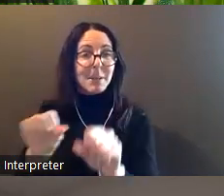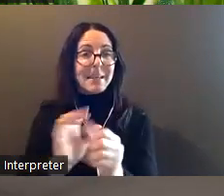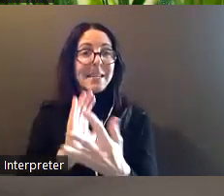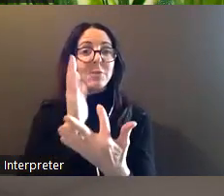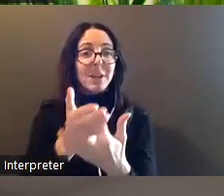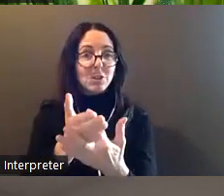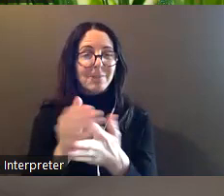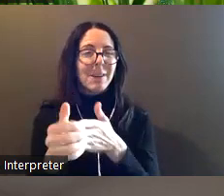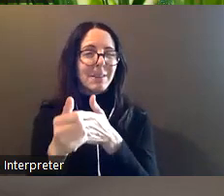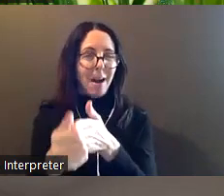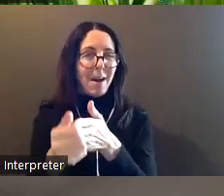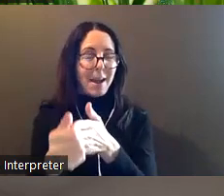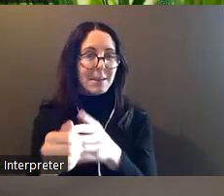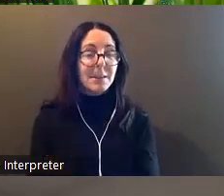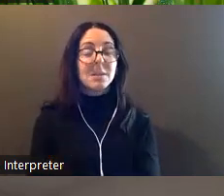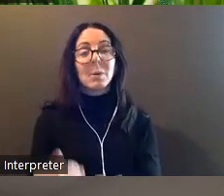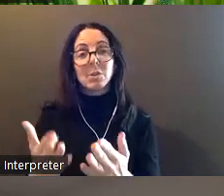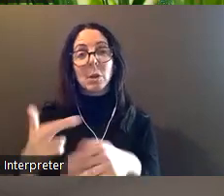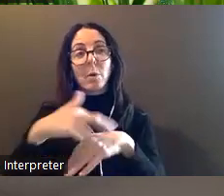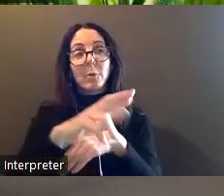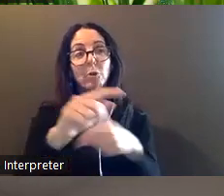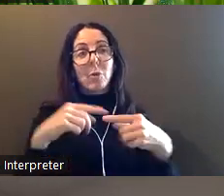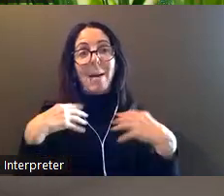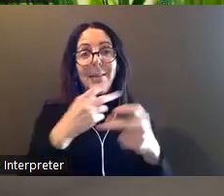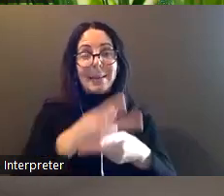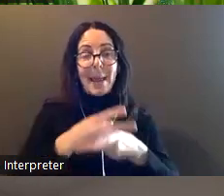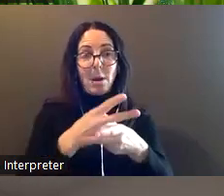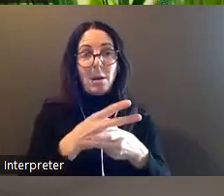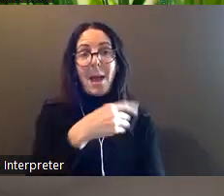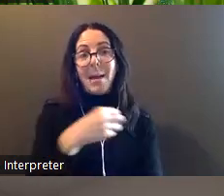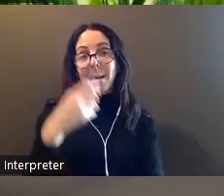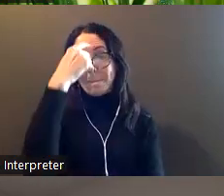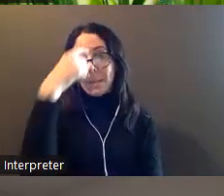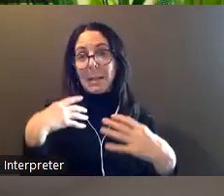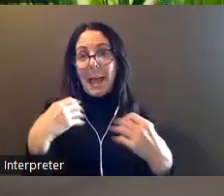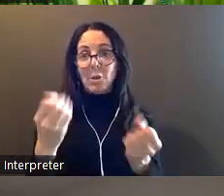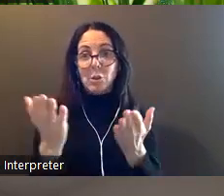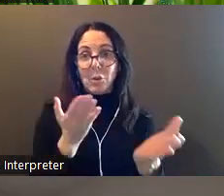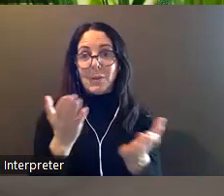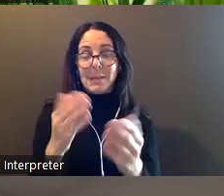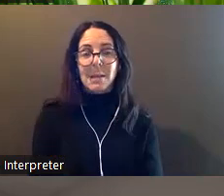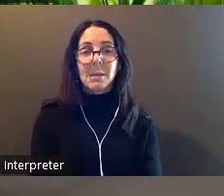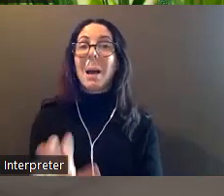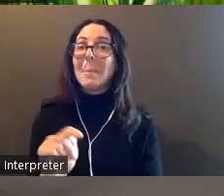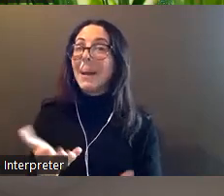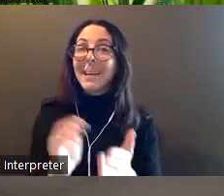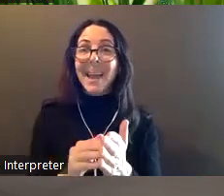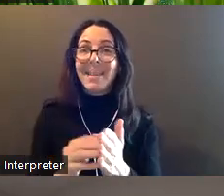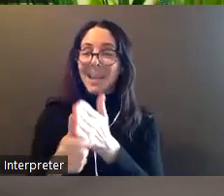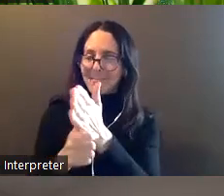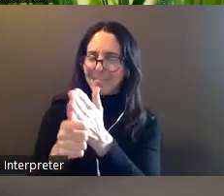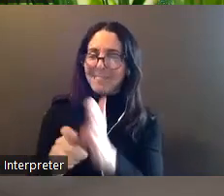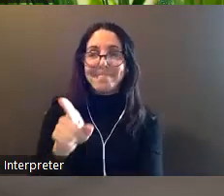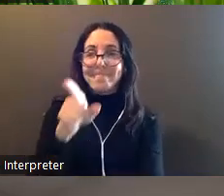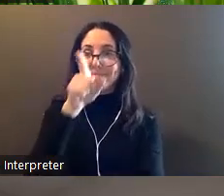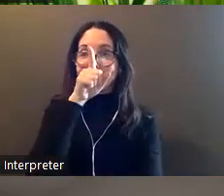guide suggesting referral to healthcare and mental health services, but again has no guidance on what